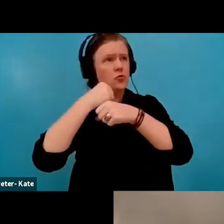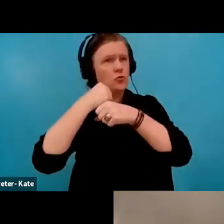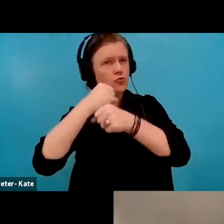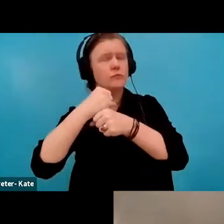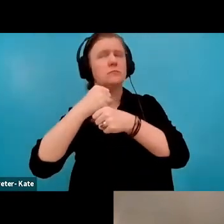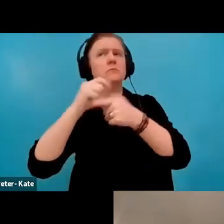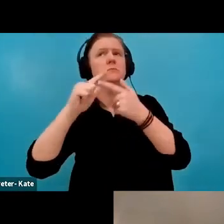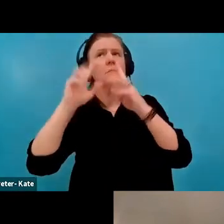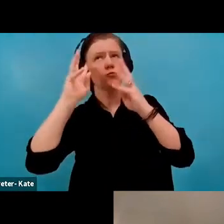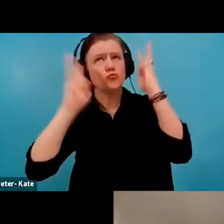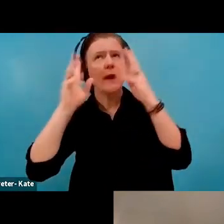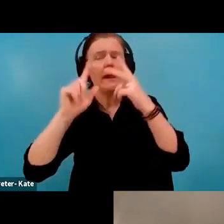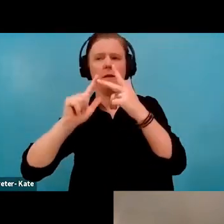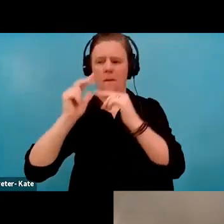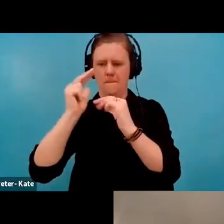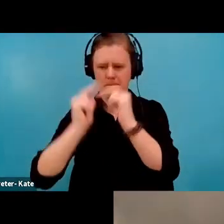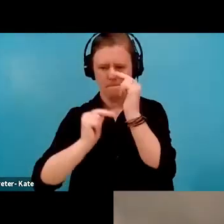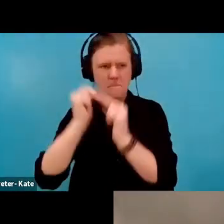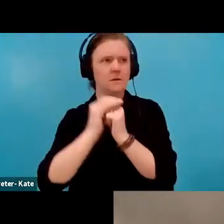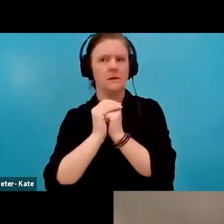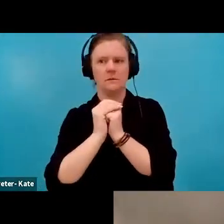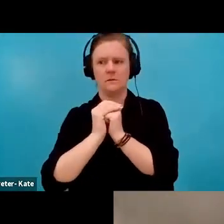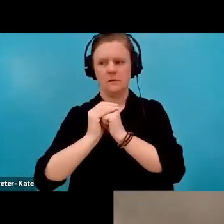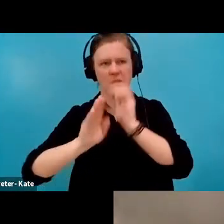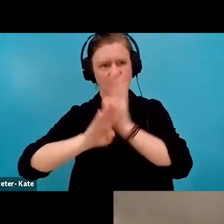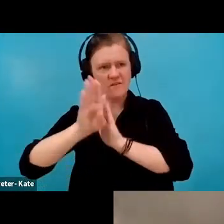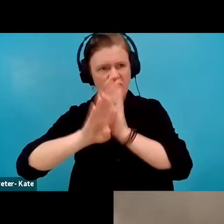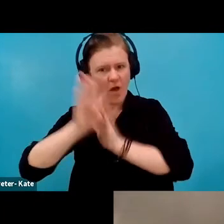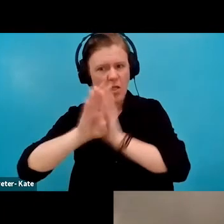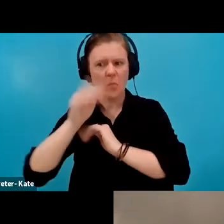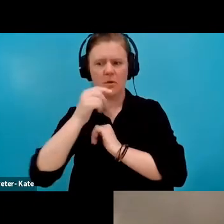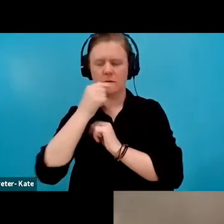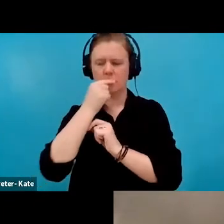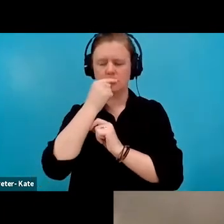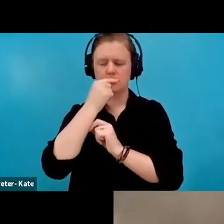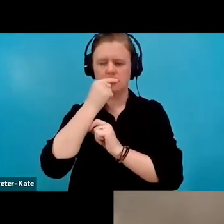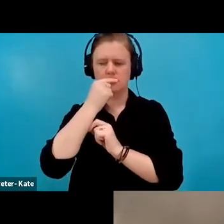making, building, developing, can I enjoy this